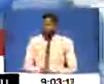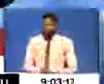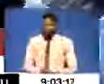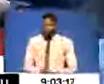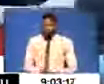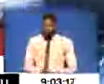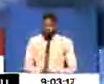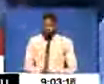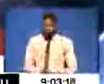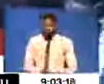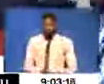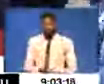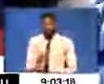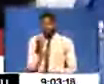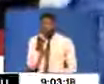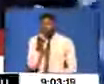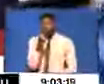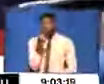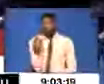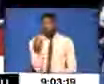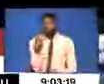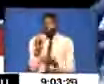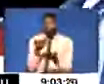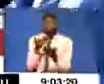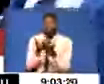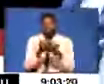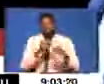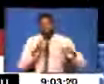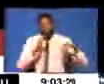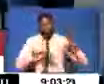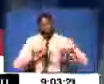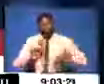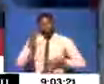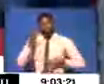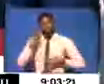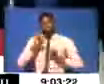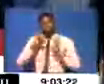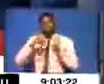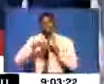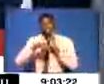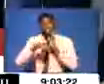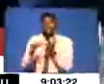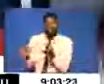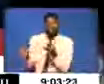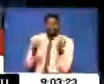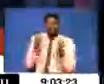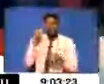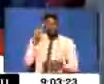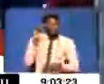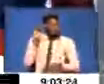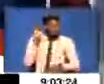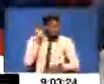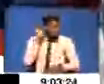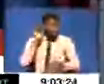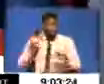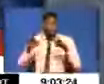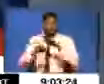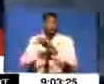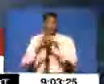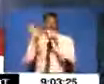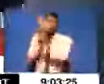The duo had just arrived at the Bomas of Kenya, but soon left when it became clear that Deputy President William Ruto had also been invited